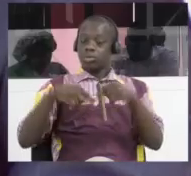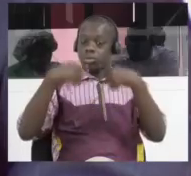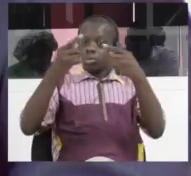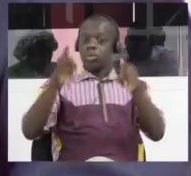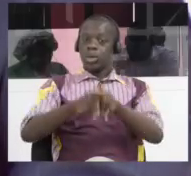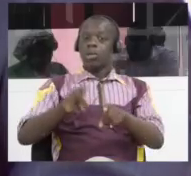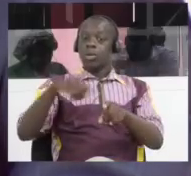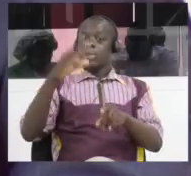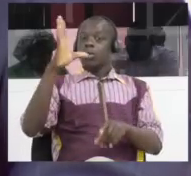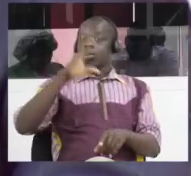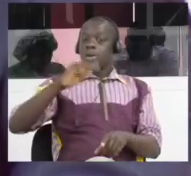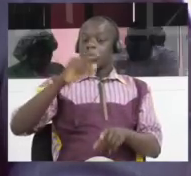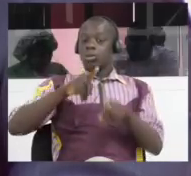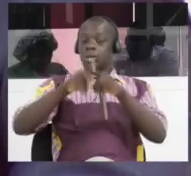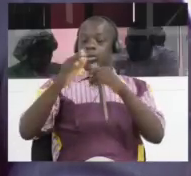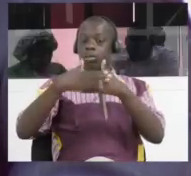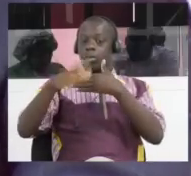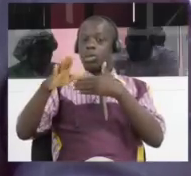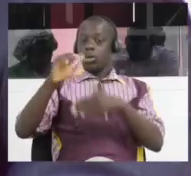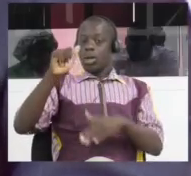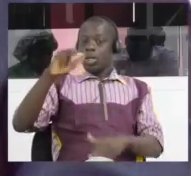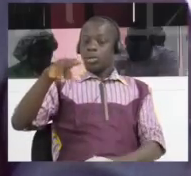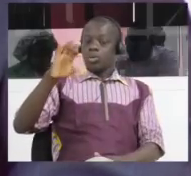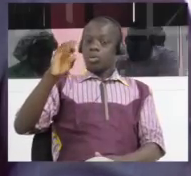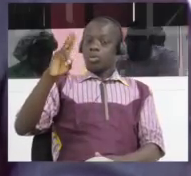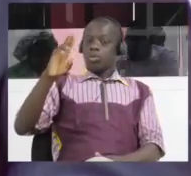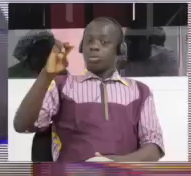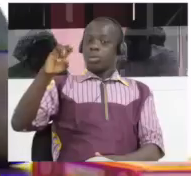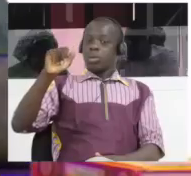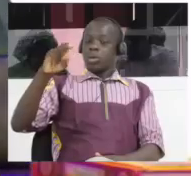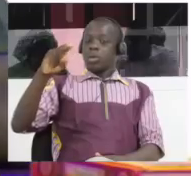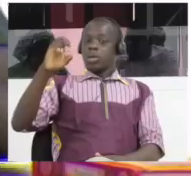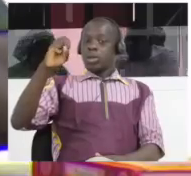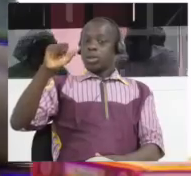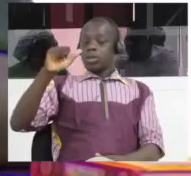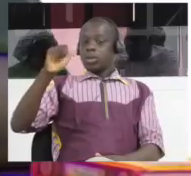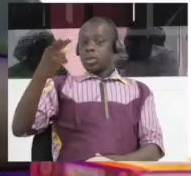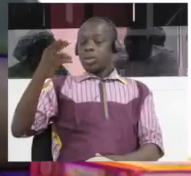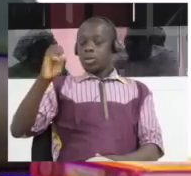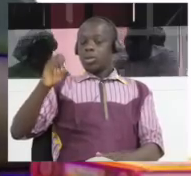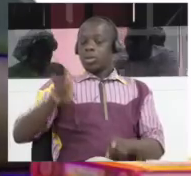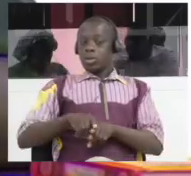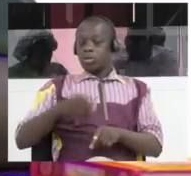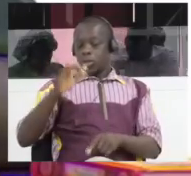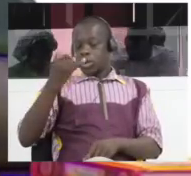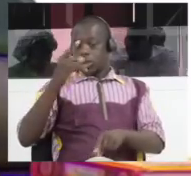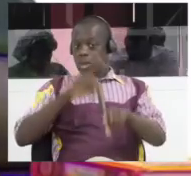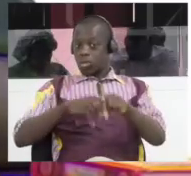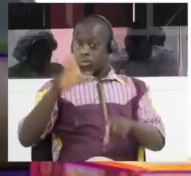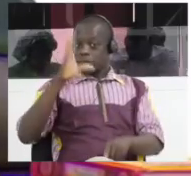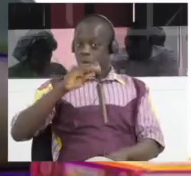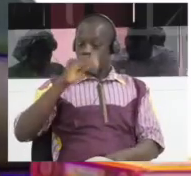Major Antoman Saho at around 2:30. What happened after that? When we spoke to him,